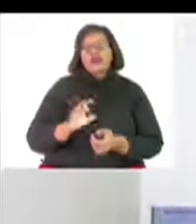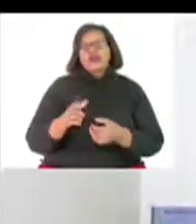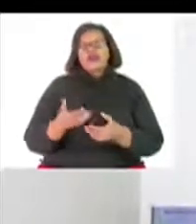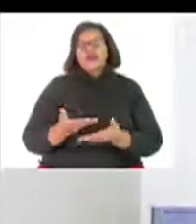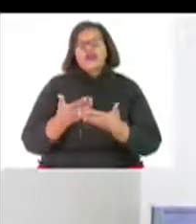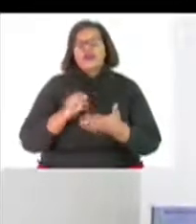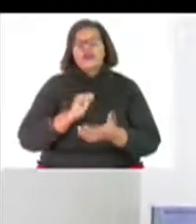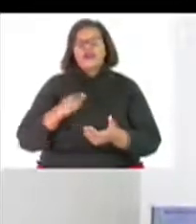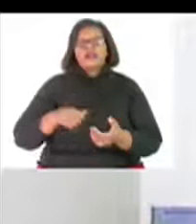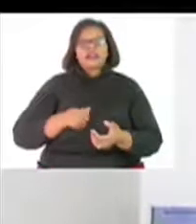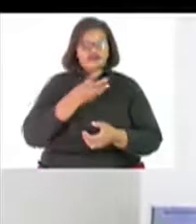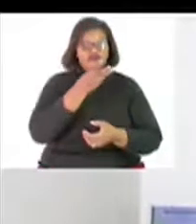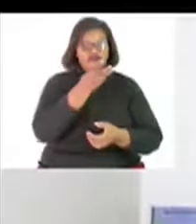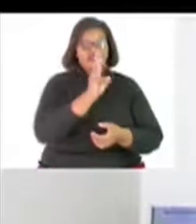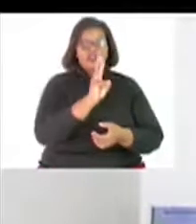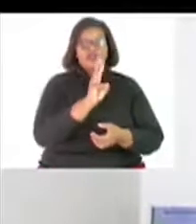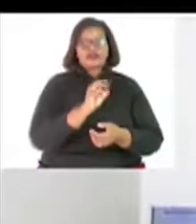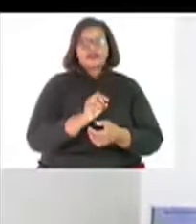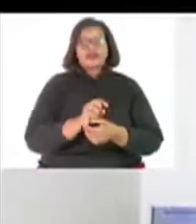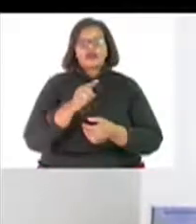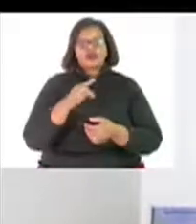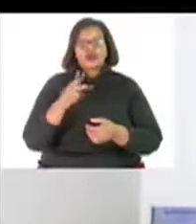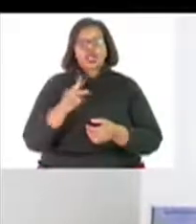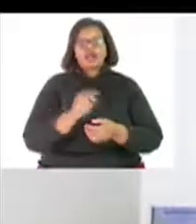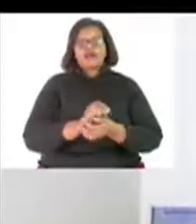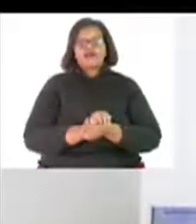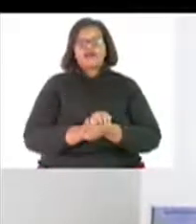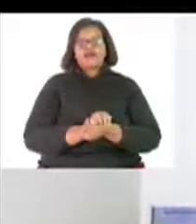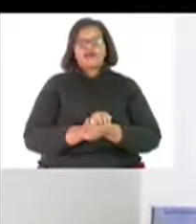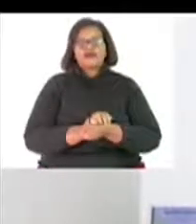6, continue. 12.